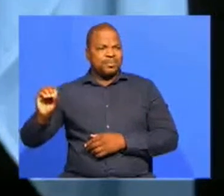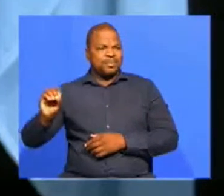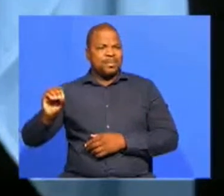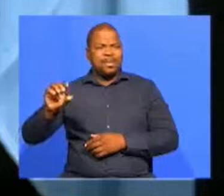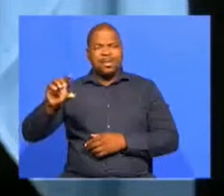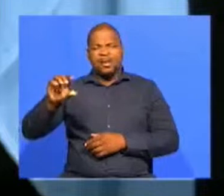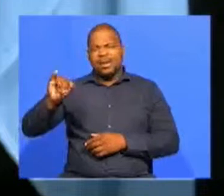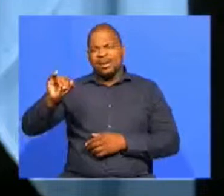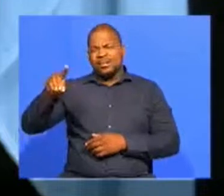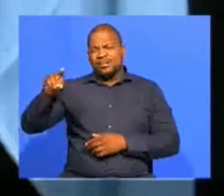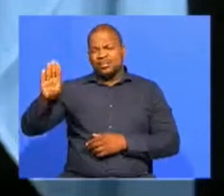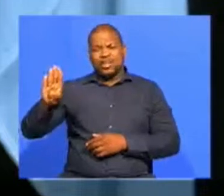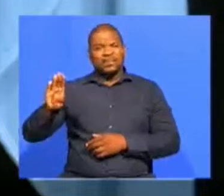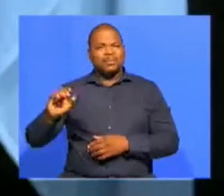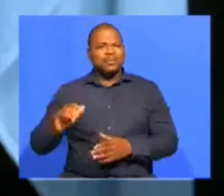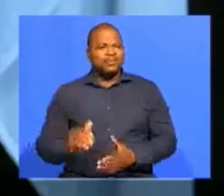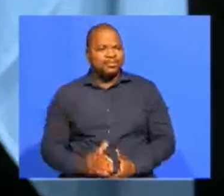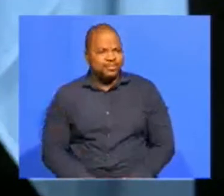IDB.